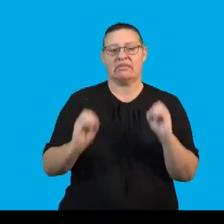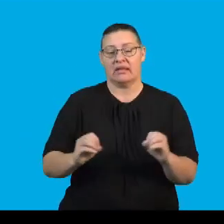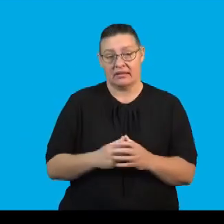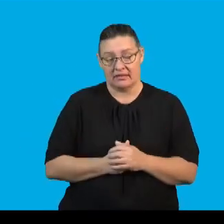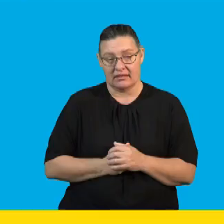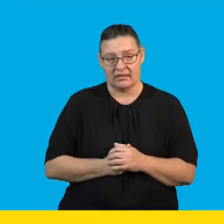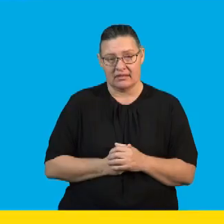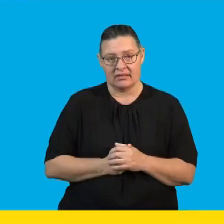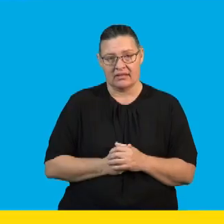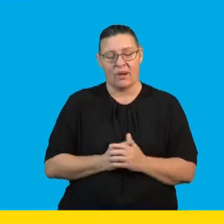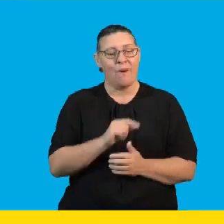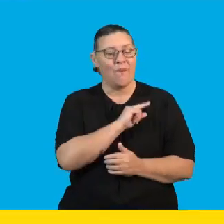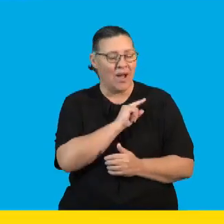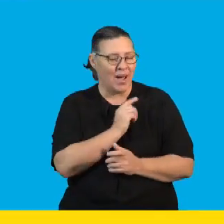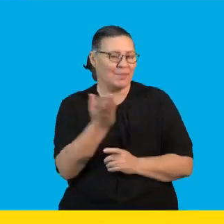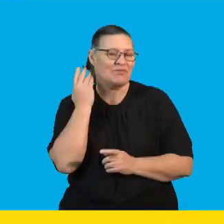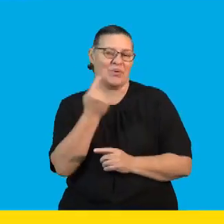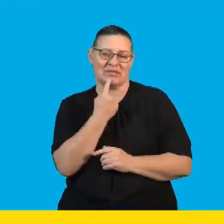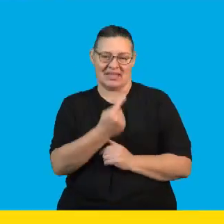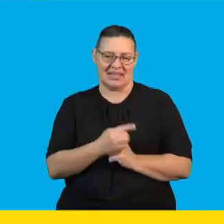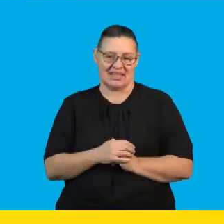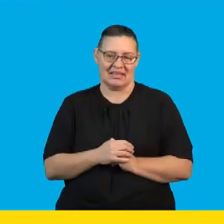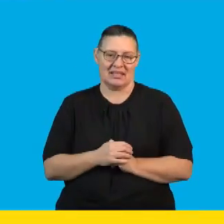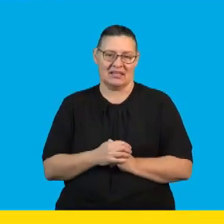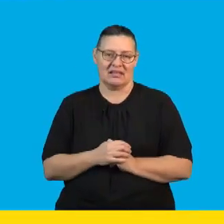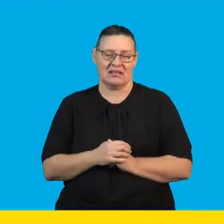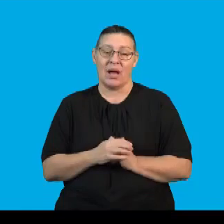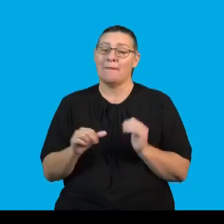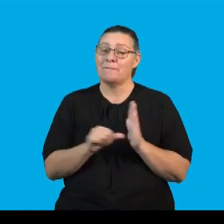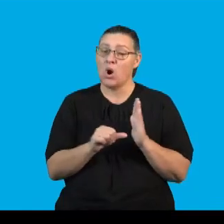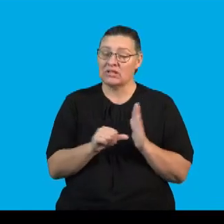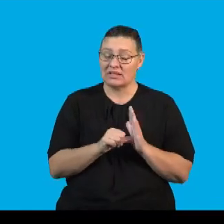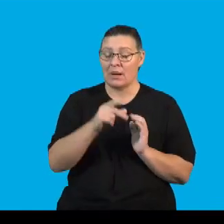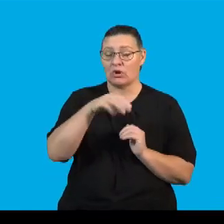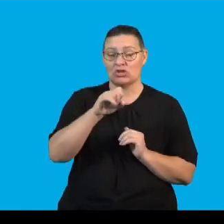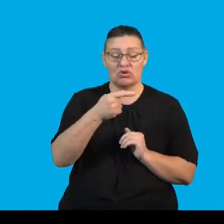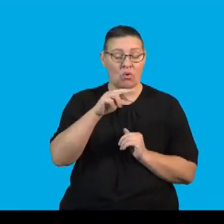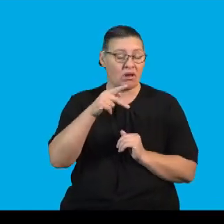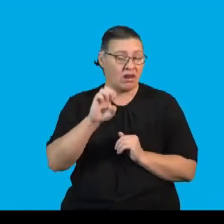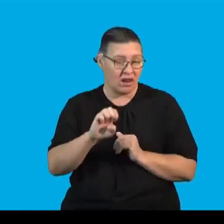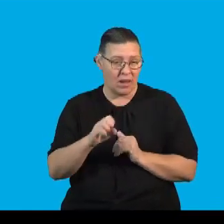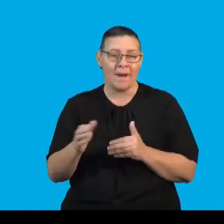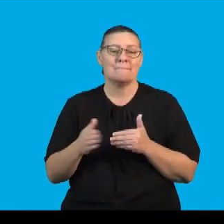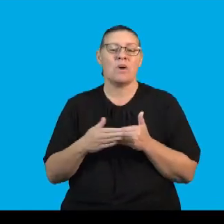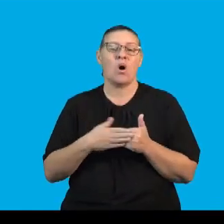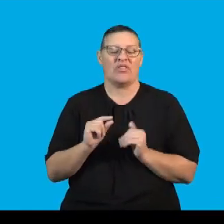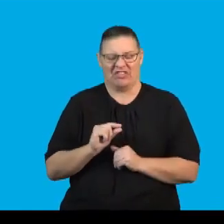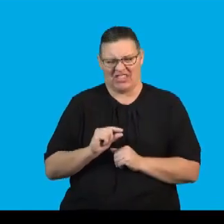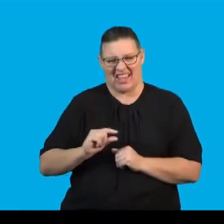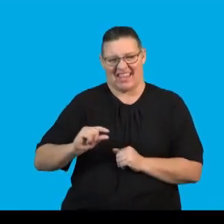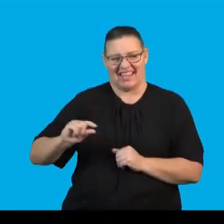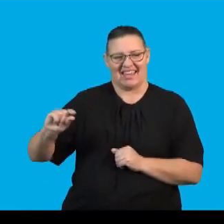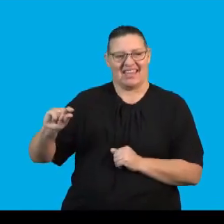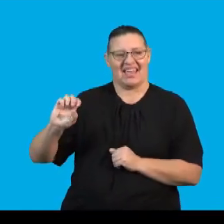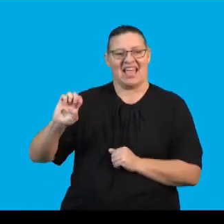is why we mentioned earlier on that one key function of progesterone is to further thicken